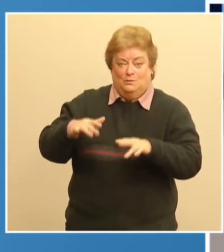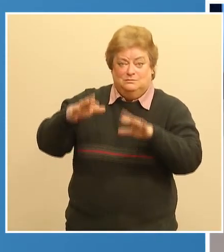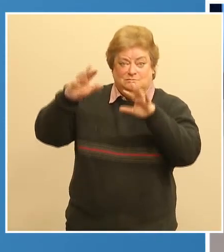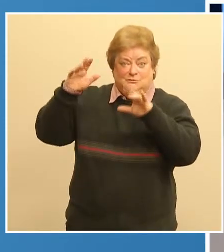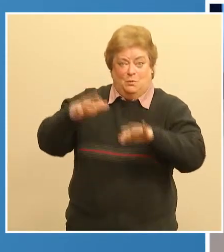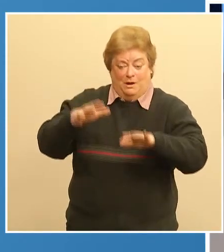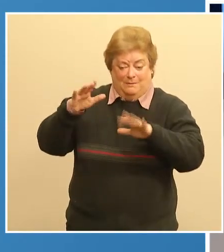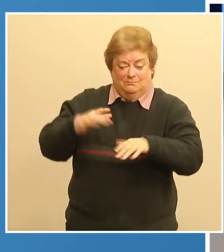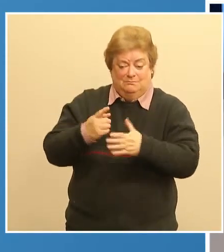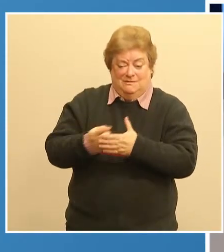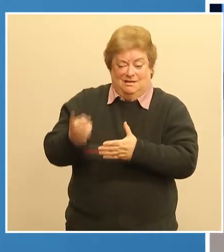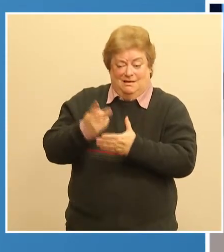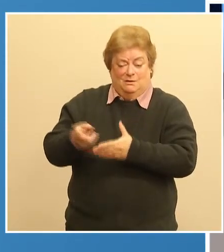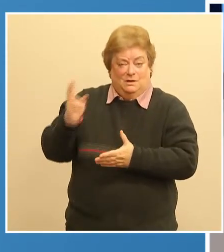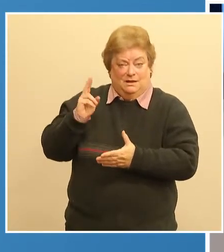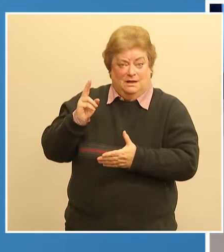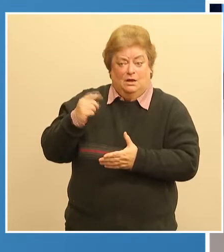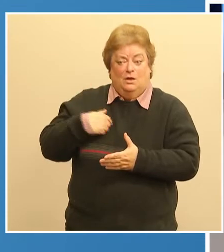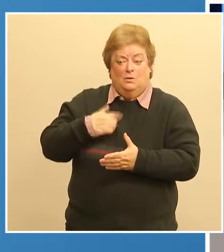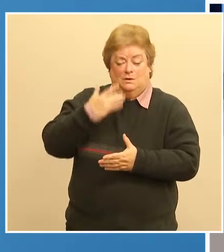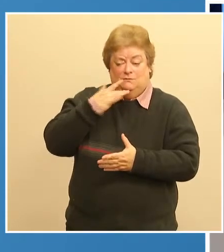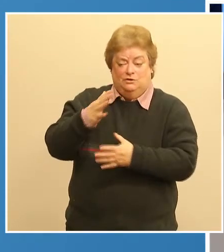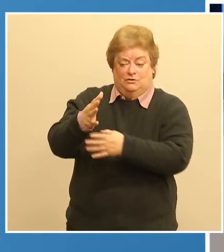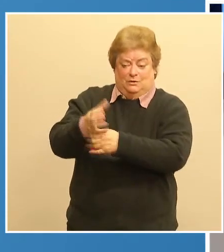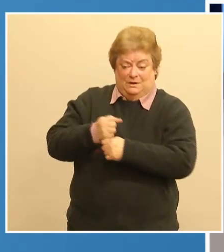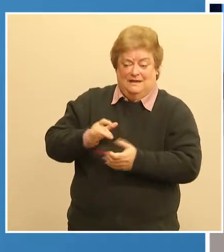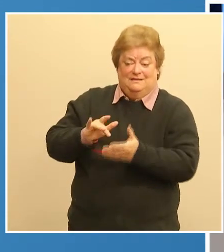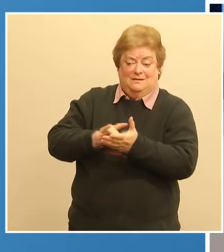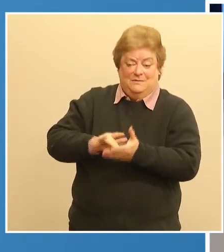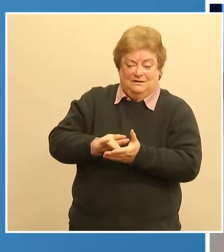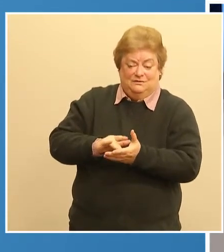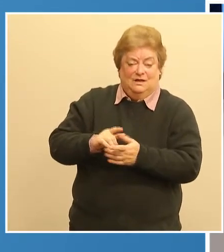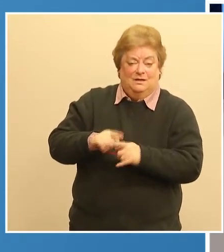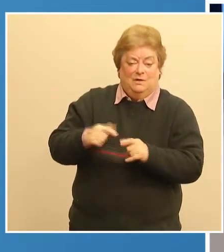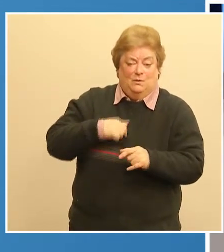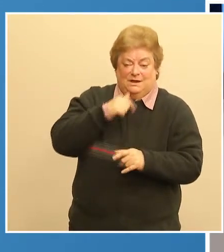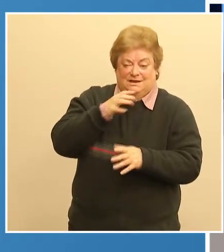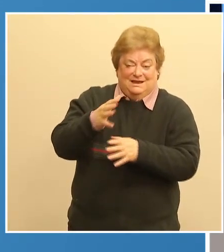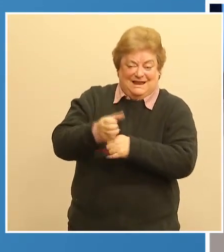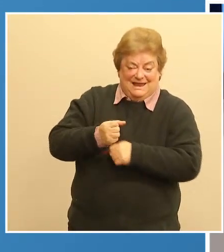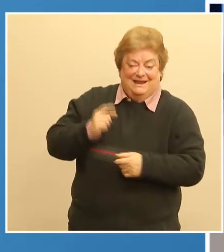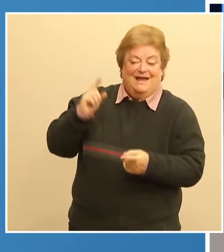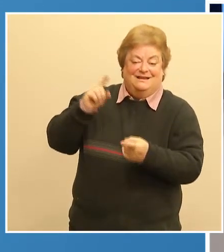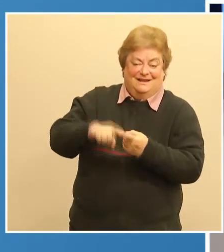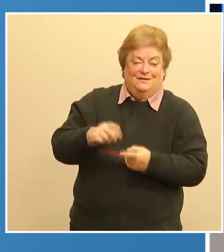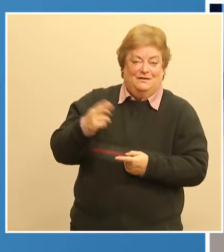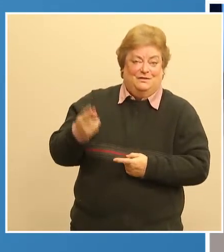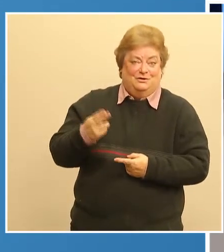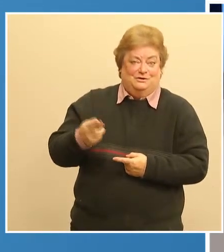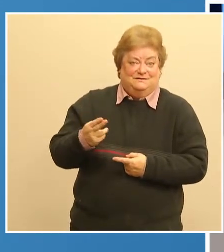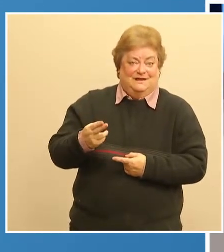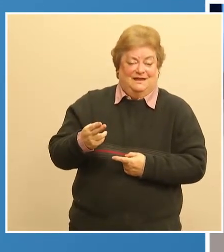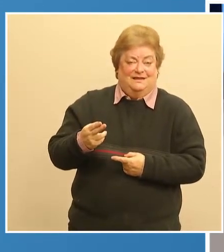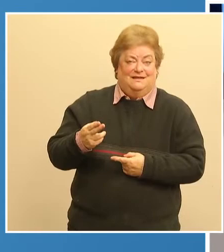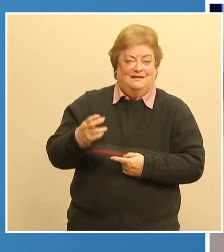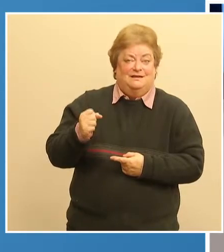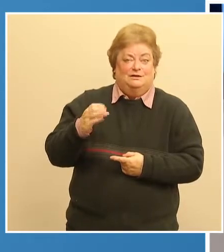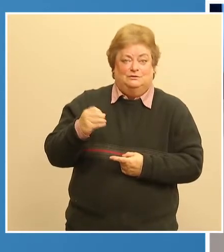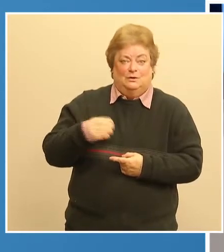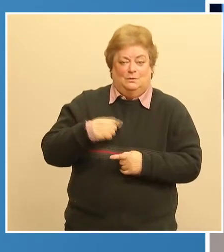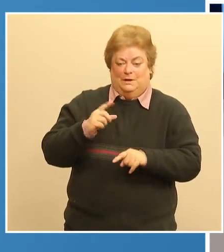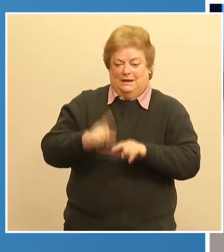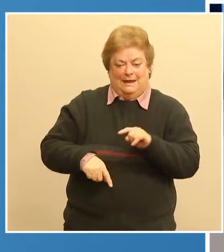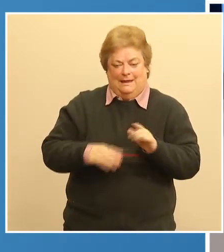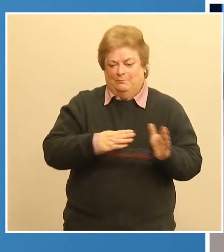were fortunate enough to get some doses, but we didn't get any doses until Thursday. And so we obviously couldn't